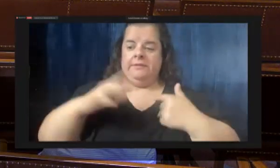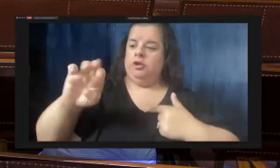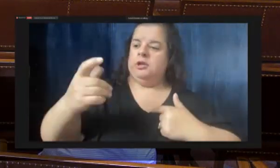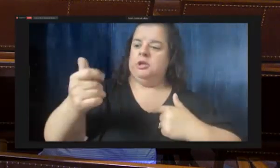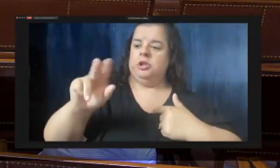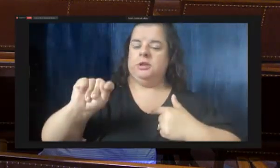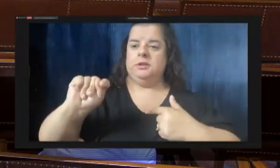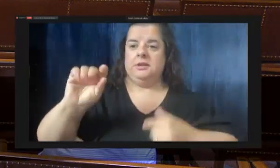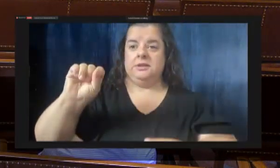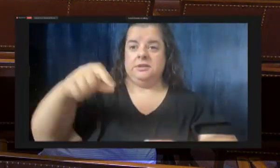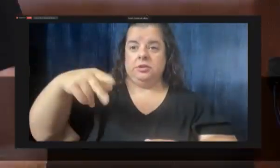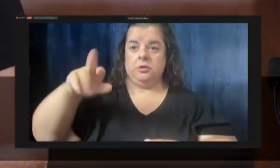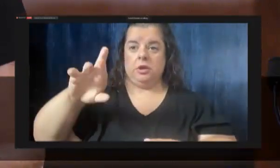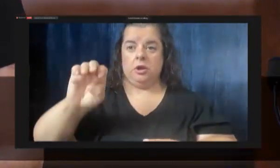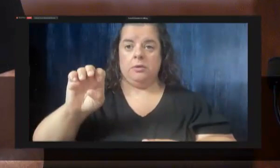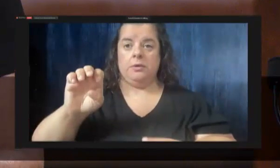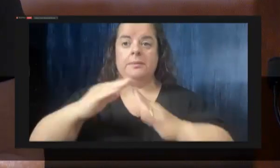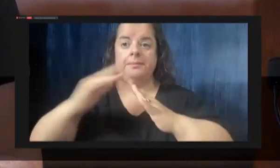right next to Frick.